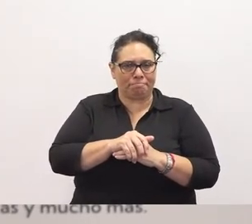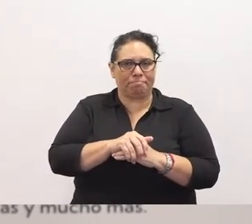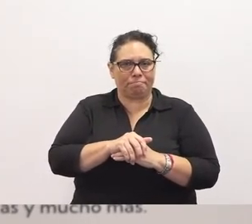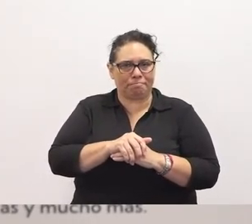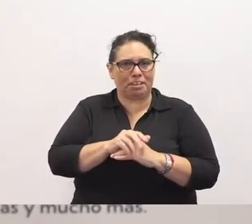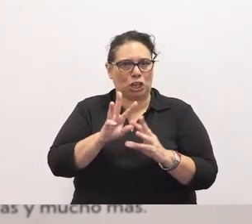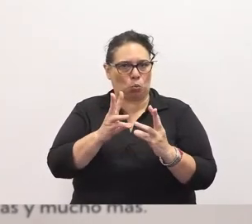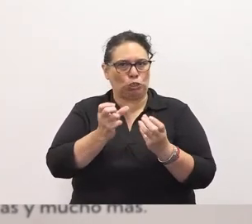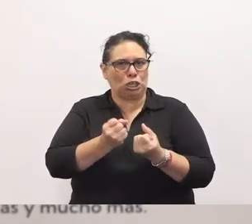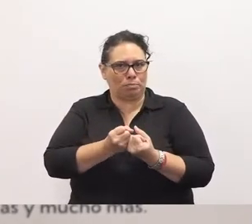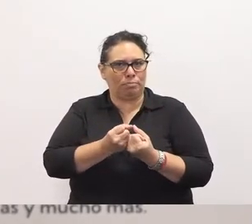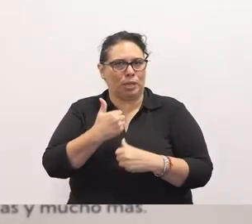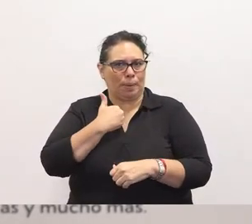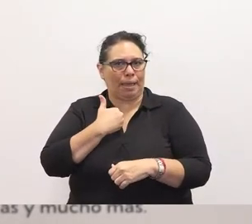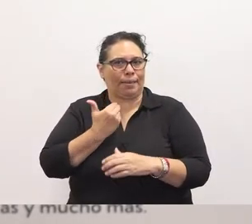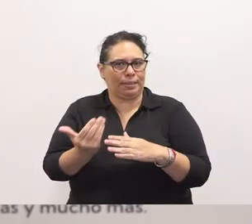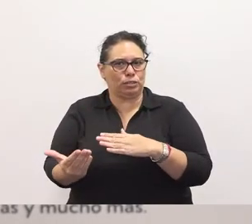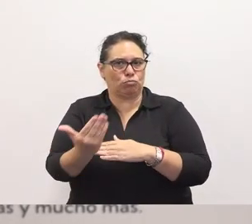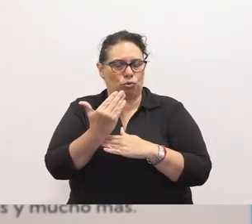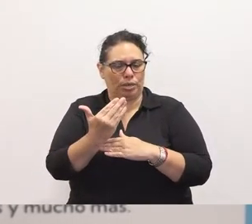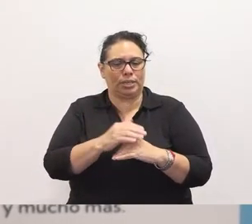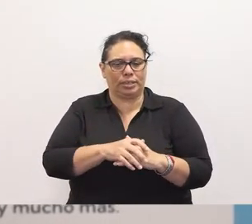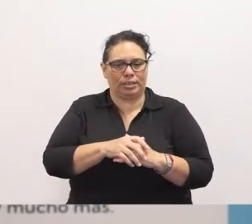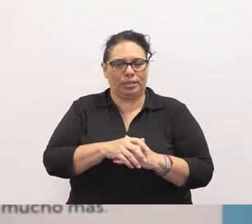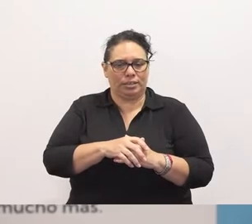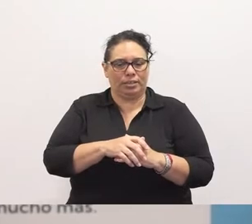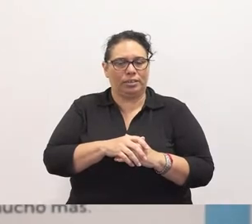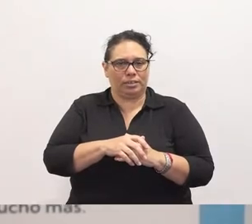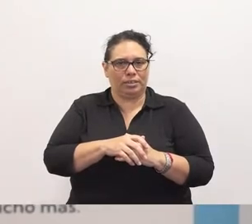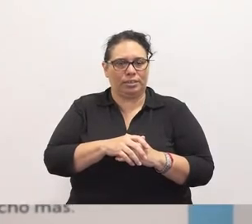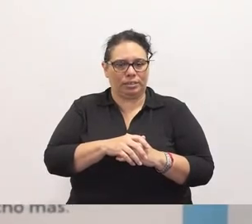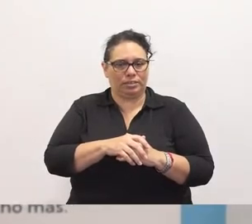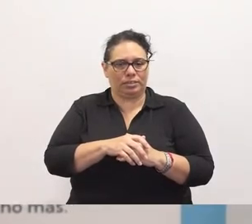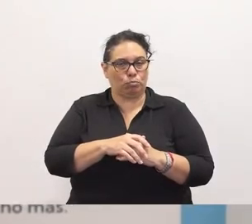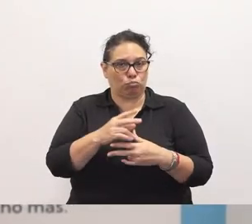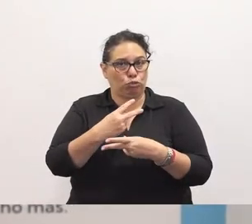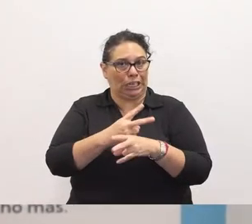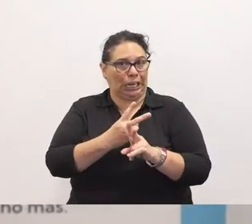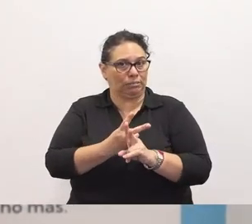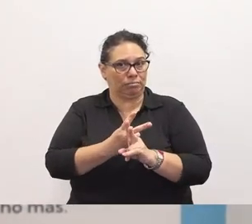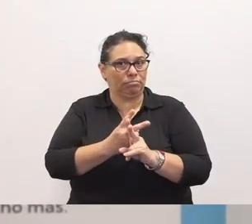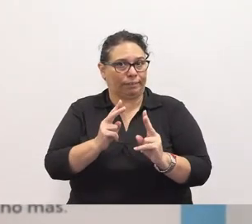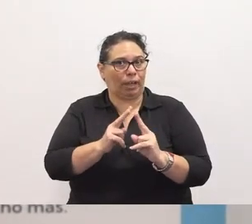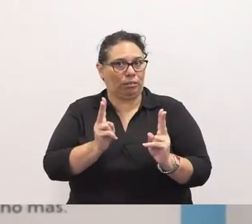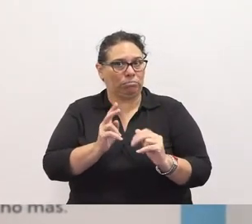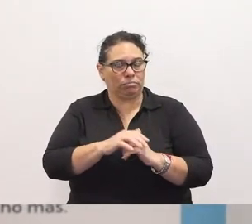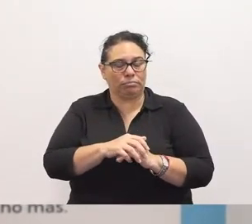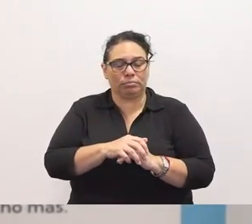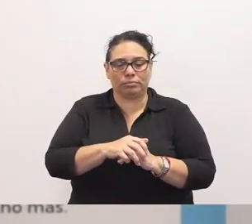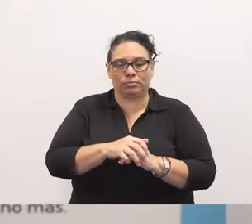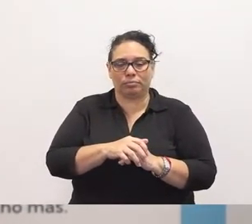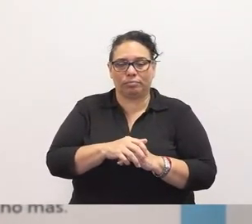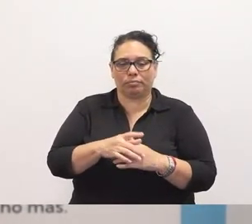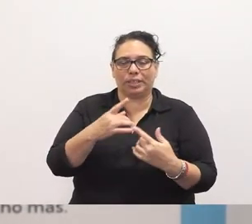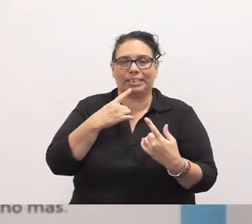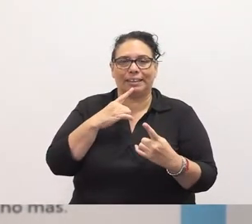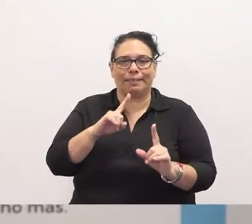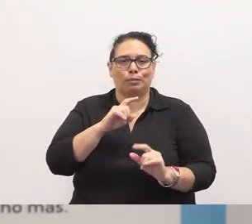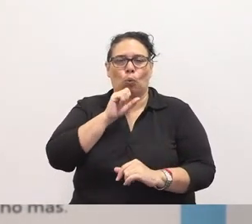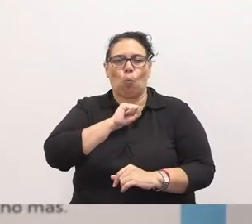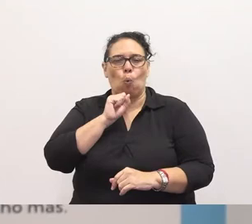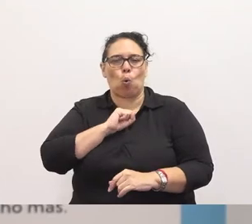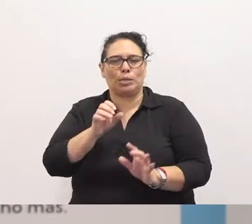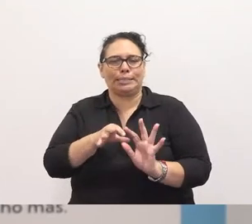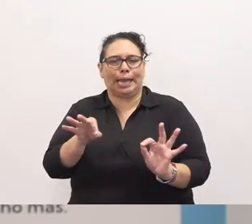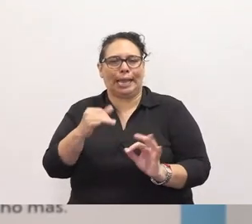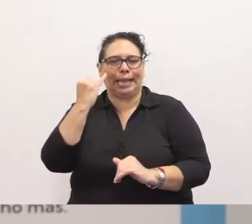the workshop that we had this morning. I think it was very productive, and there's a famous old saying about